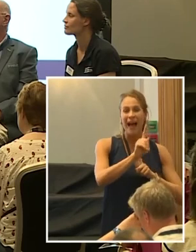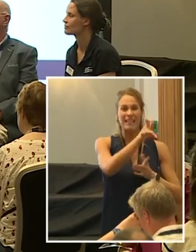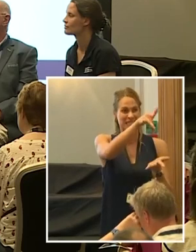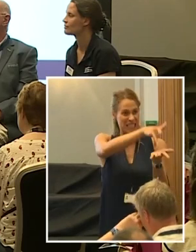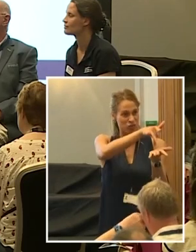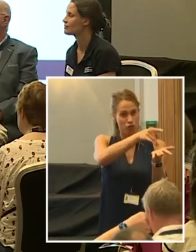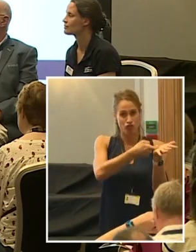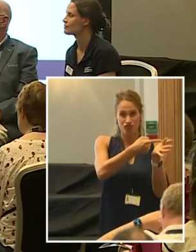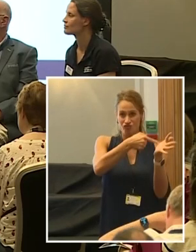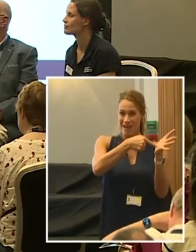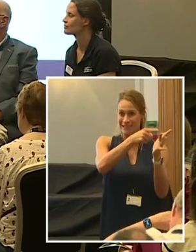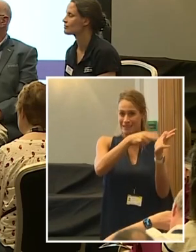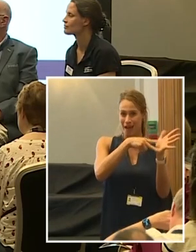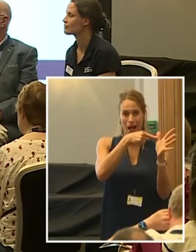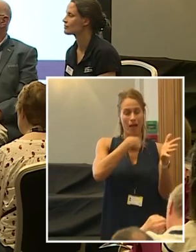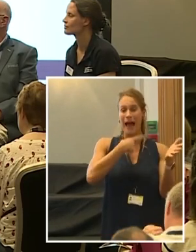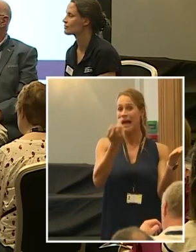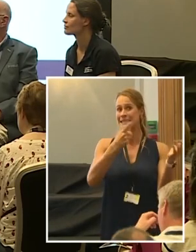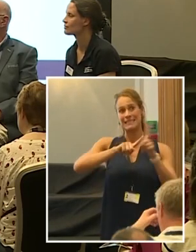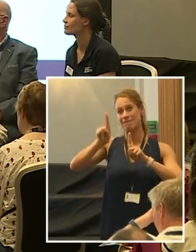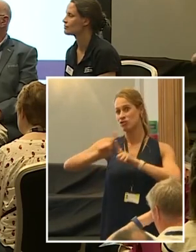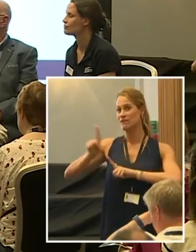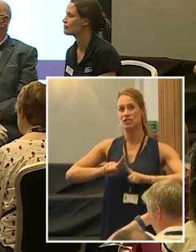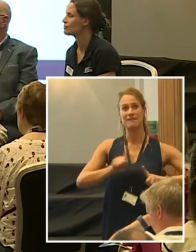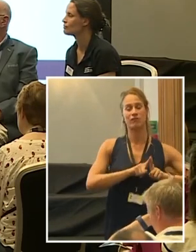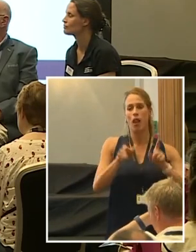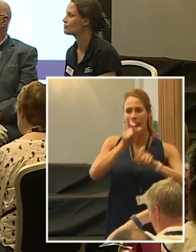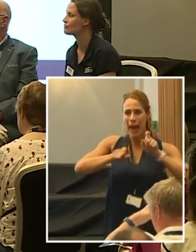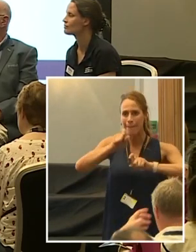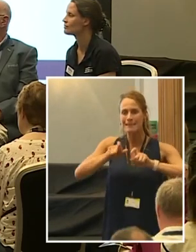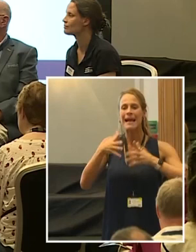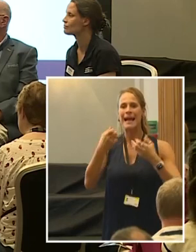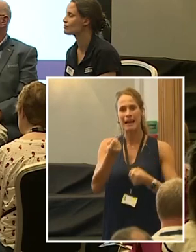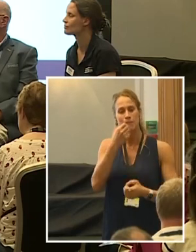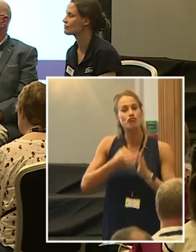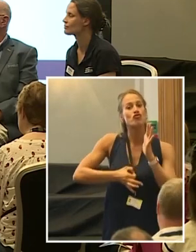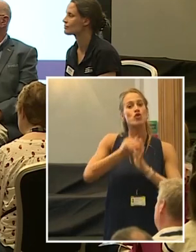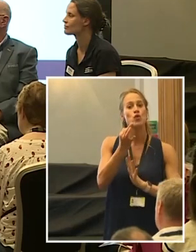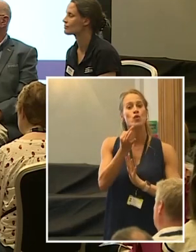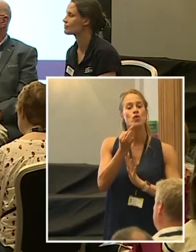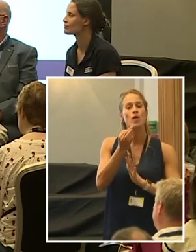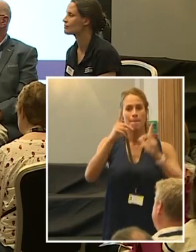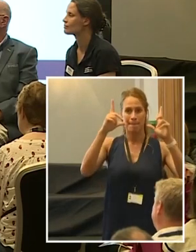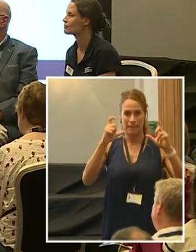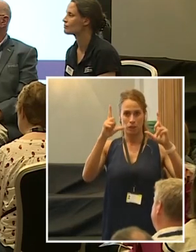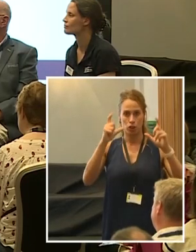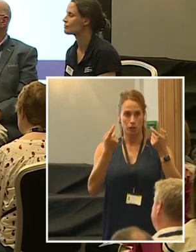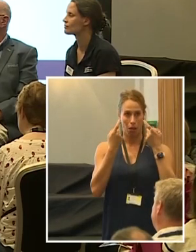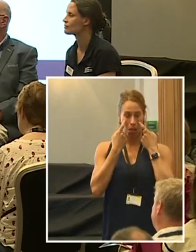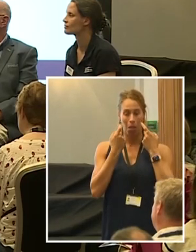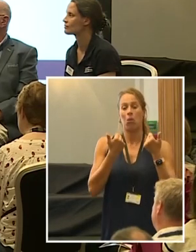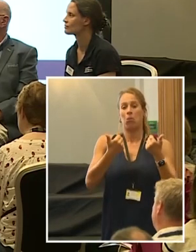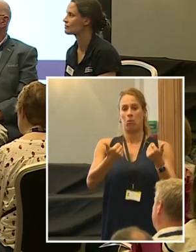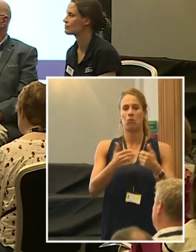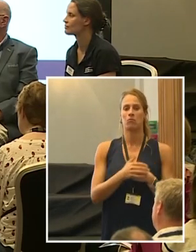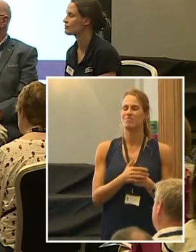and labs around the world that are working on it are now able to improve that resolution to see the rod photoreceptors, the ones that are more in the peripheral vision.